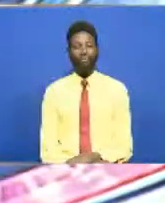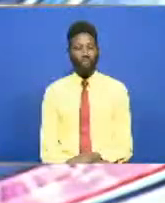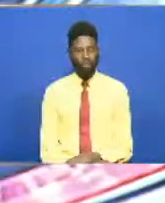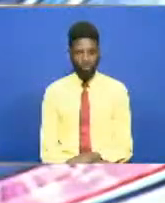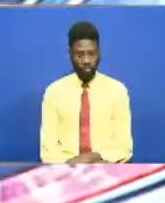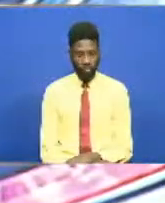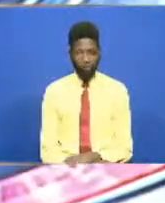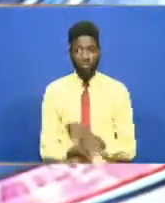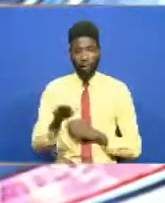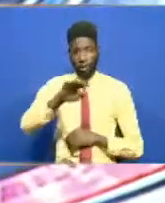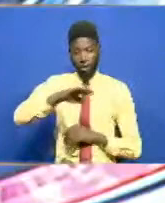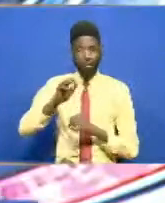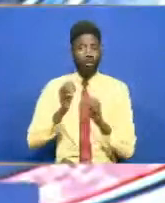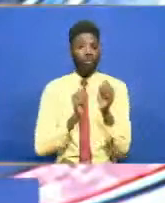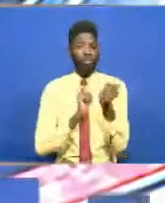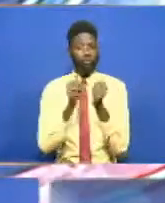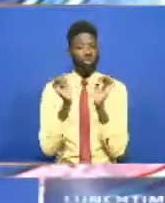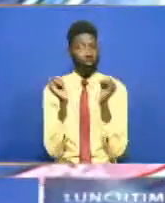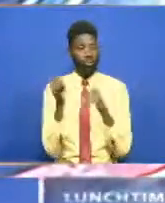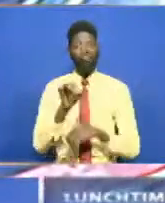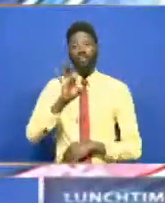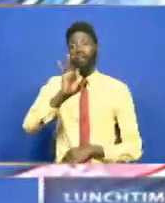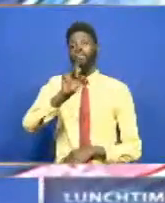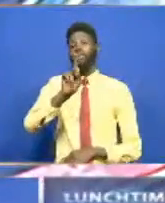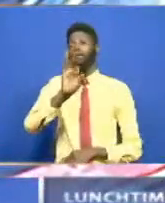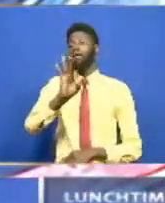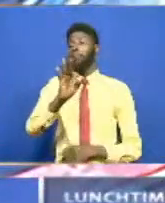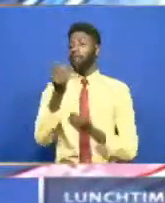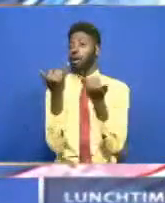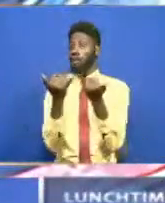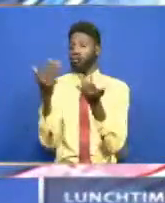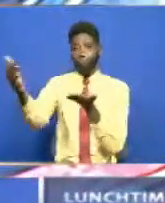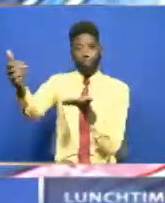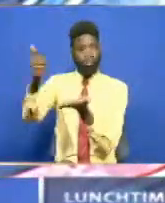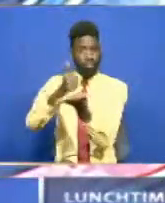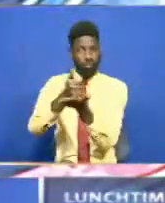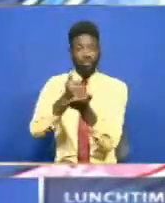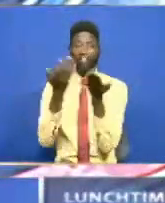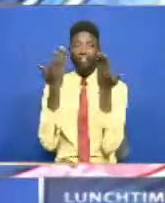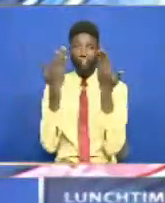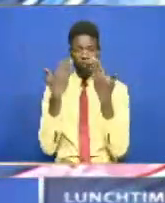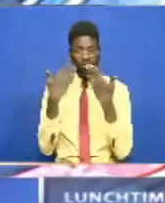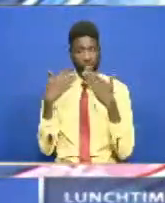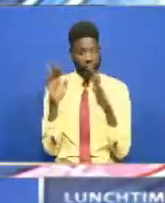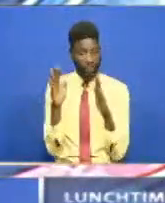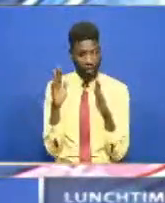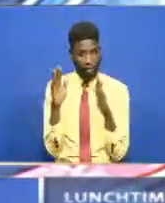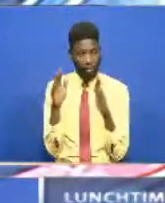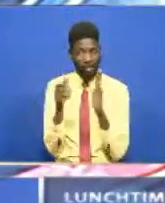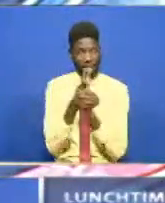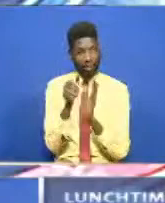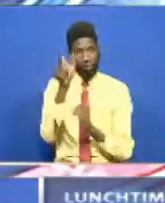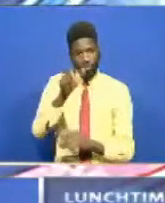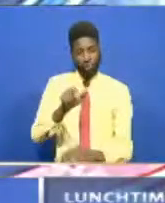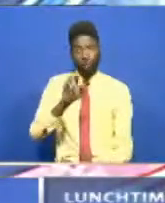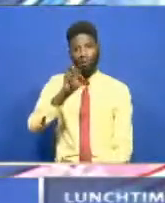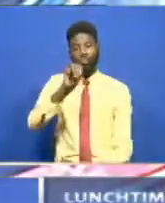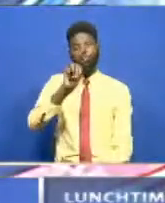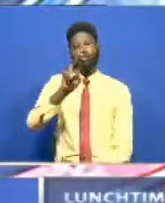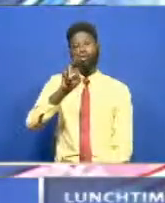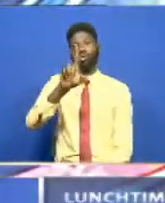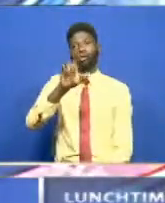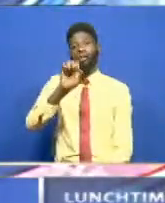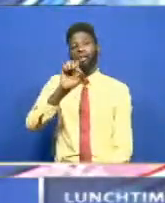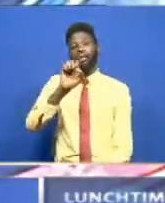And in the world of sports, football, Kenya Federation has appointed veteran tactician Jacob Ghost Mulei as the